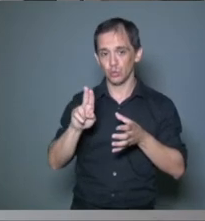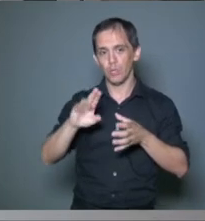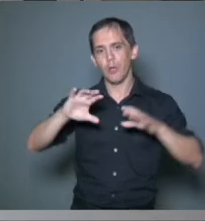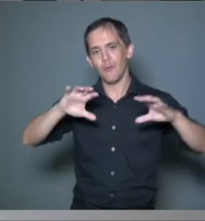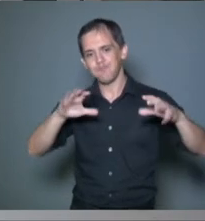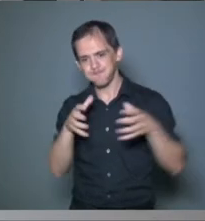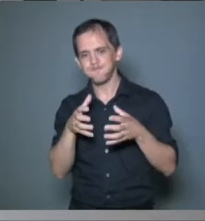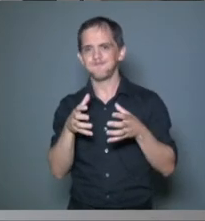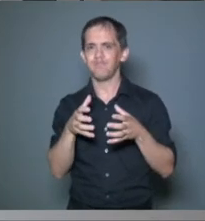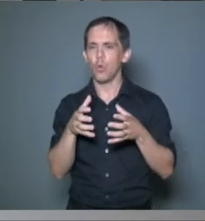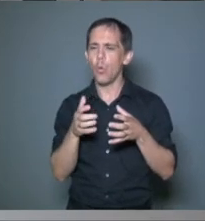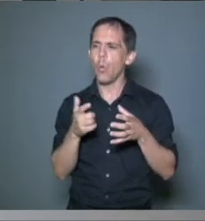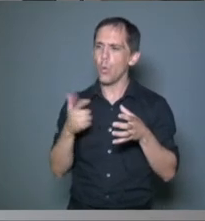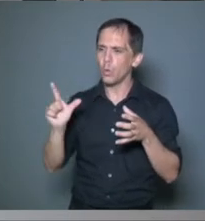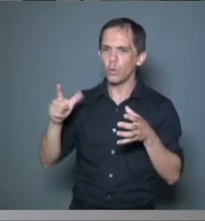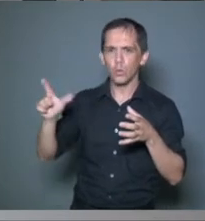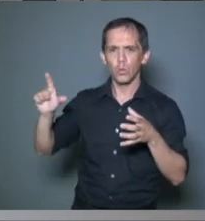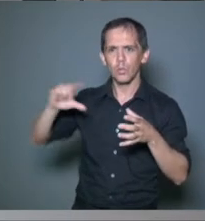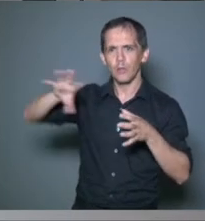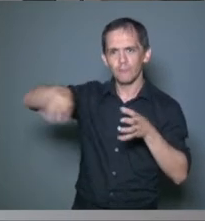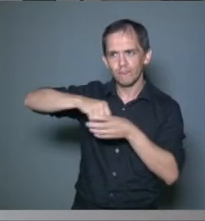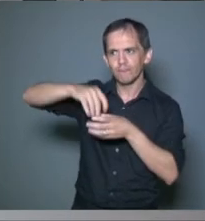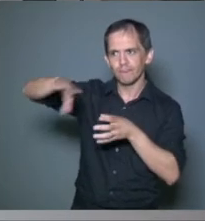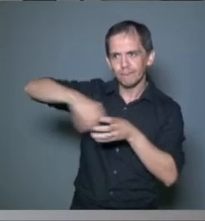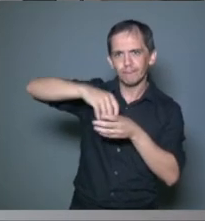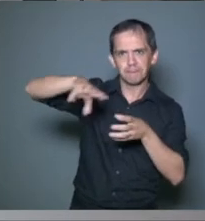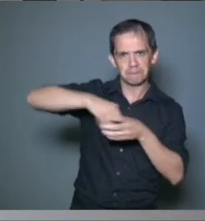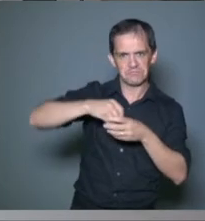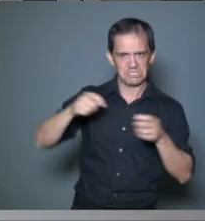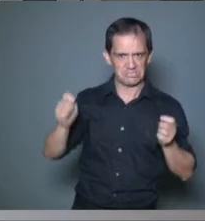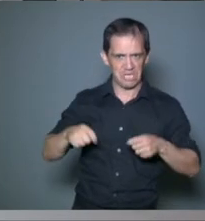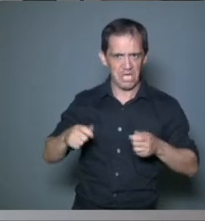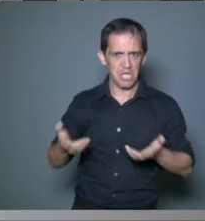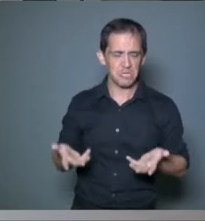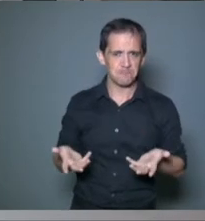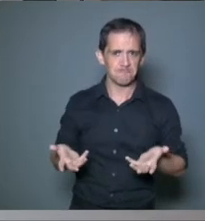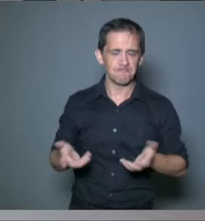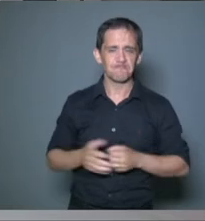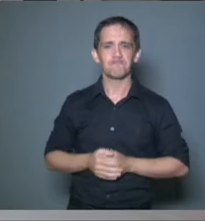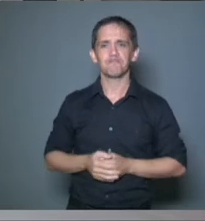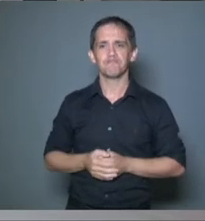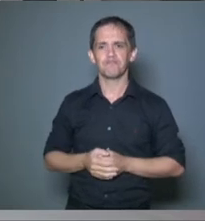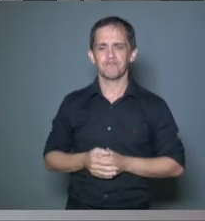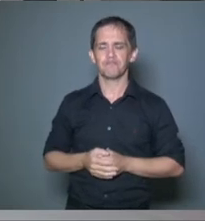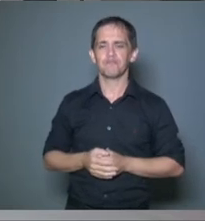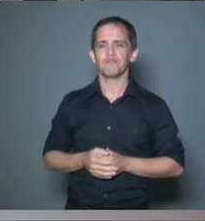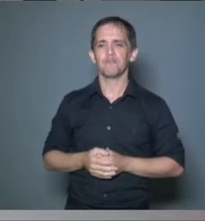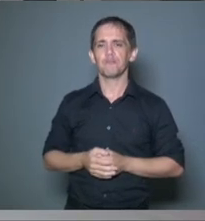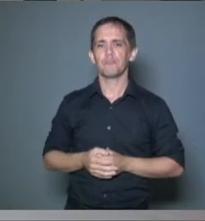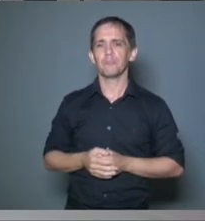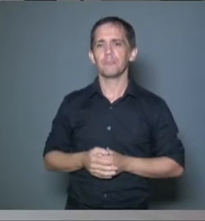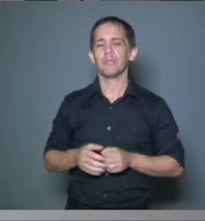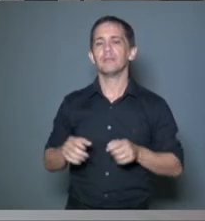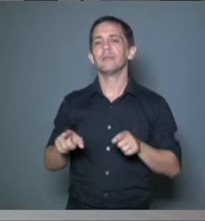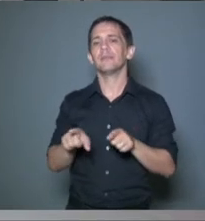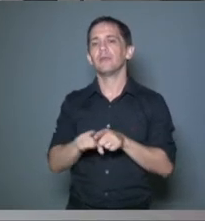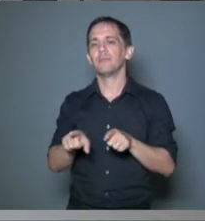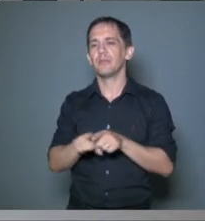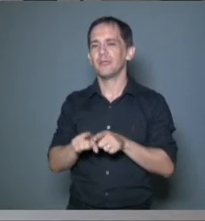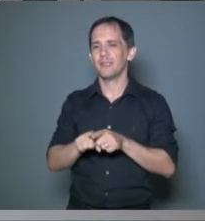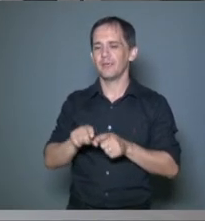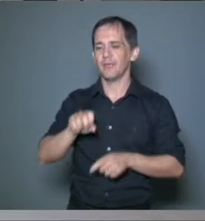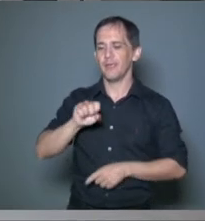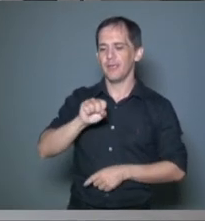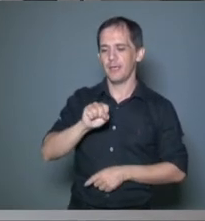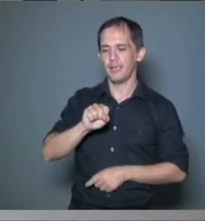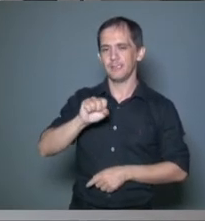How much bigger can that asset light model become after those two transactions? And